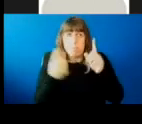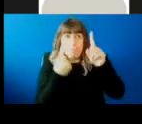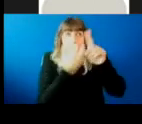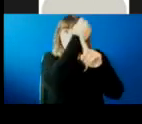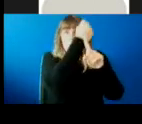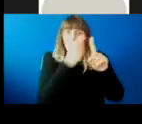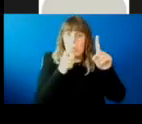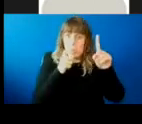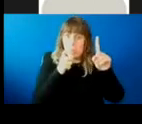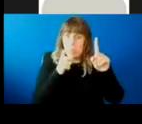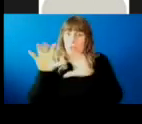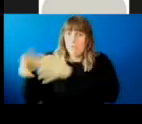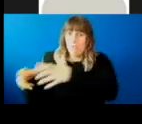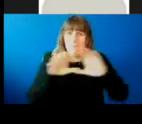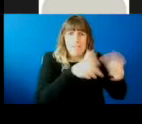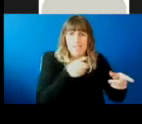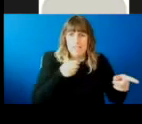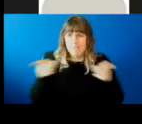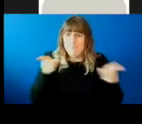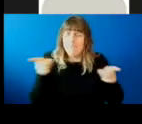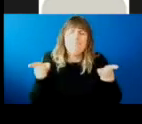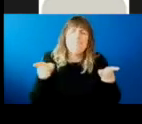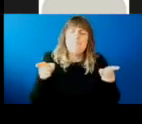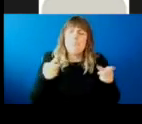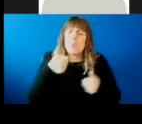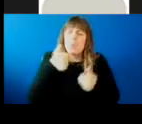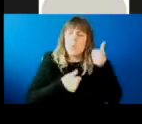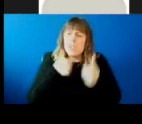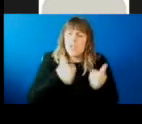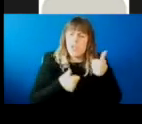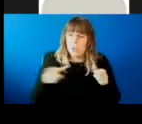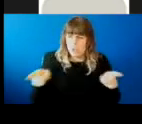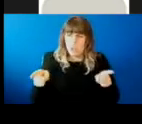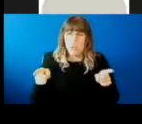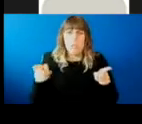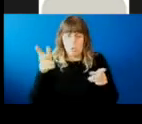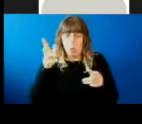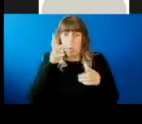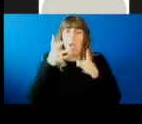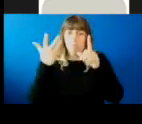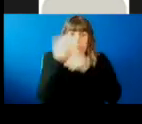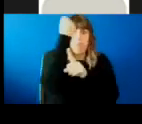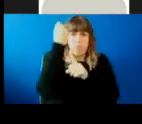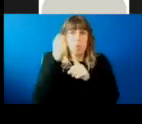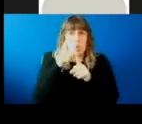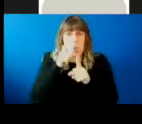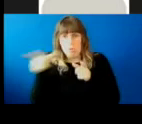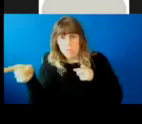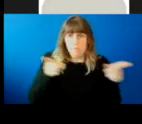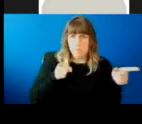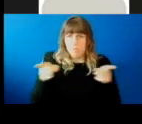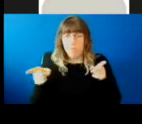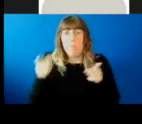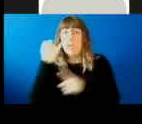those two personas, which is the more likely to help you accomplish your highest priority goal? And